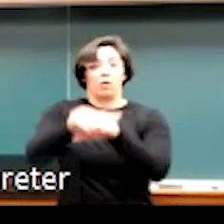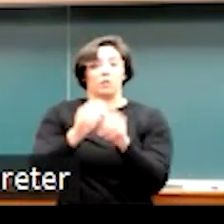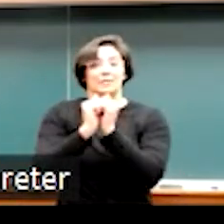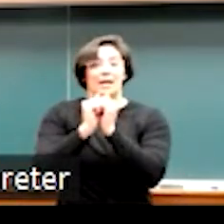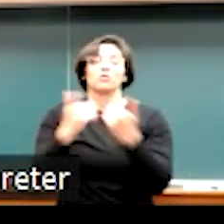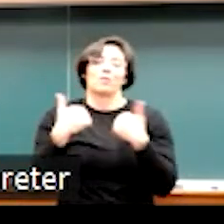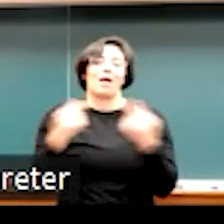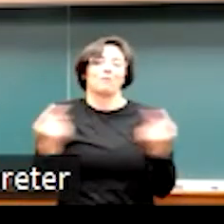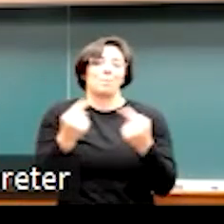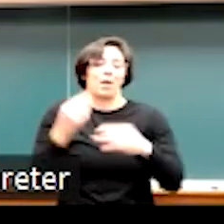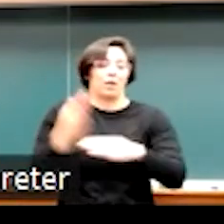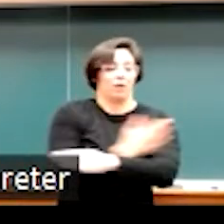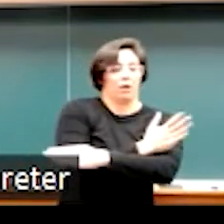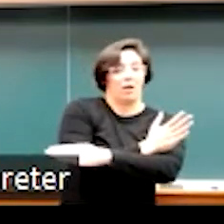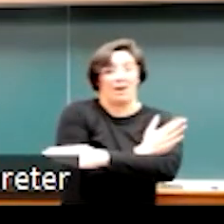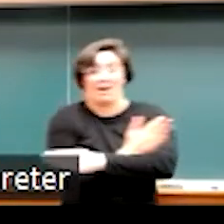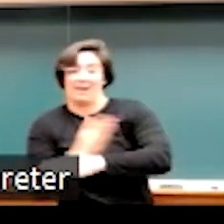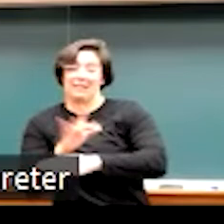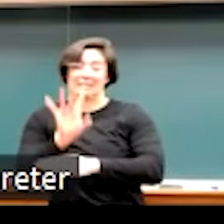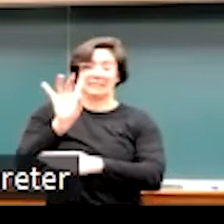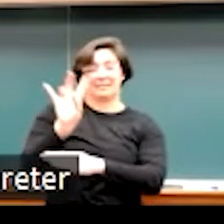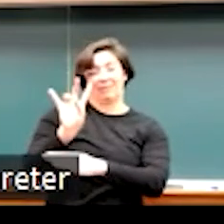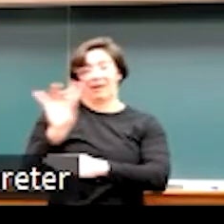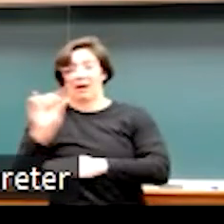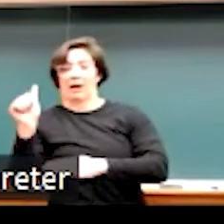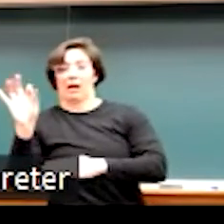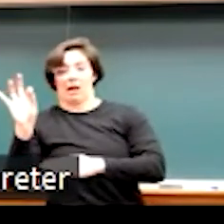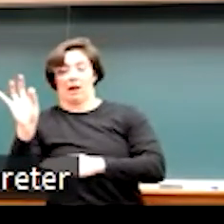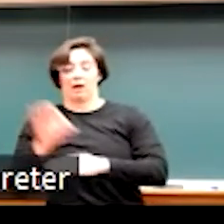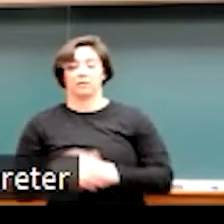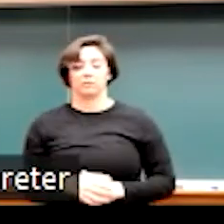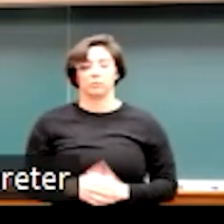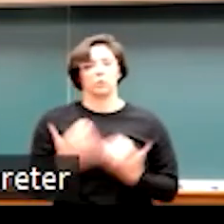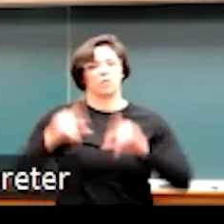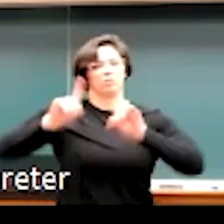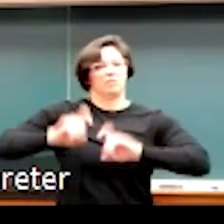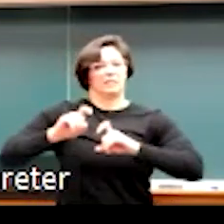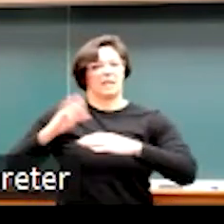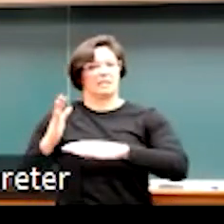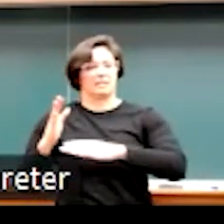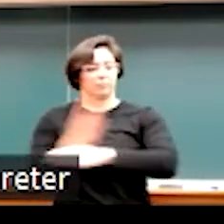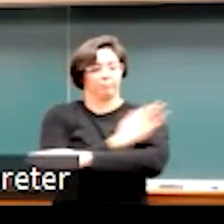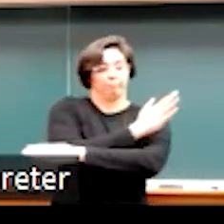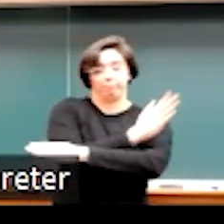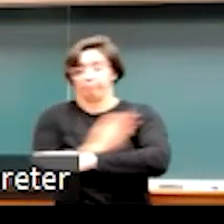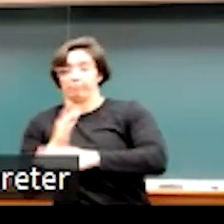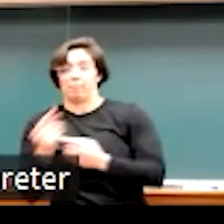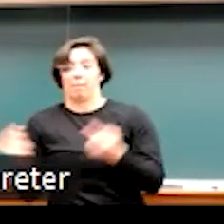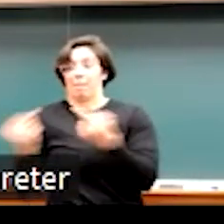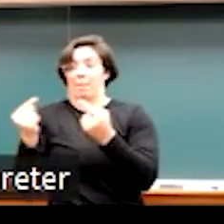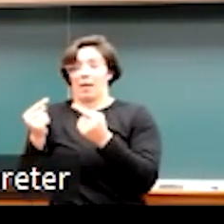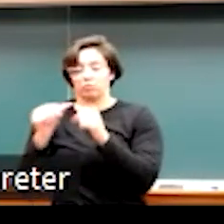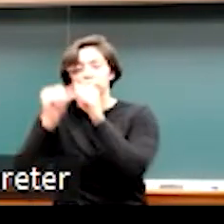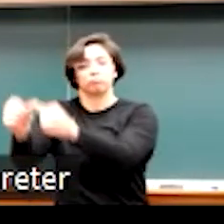now you get pain ratings that are a bit higher, 7, 8, 9. And that's what you want for testing pain as a motivator of substance